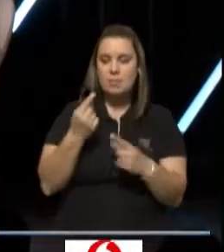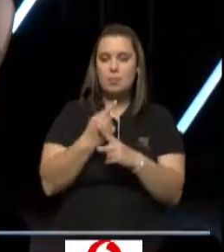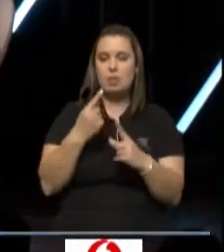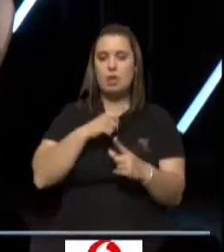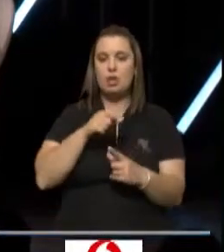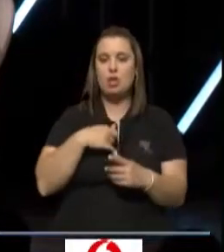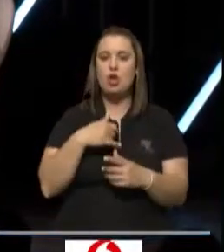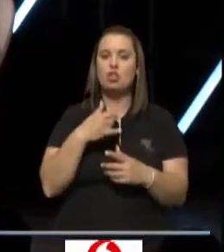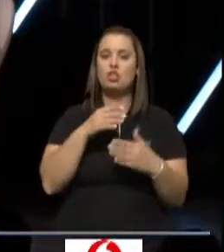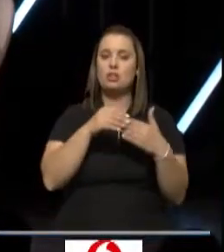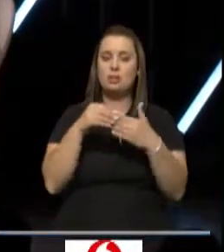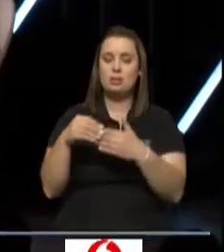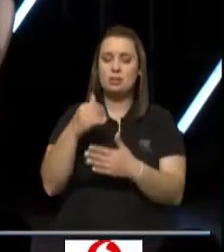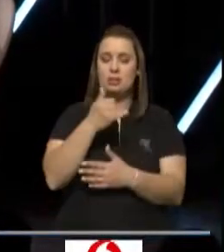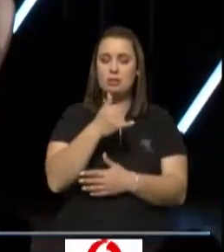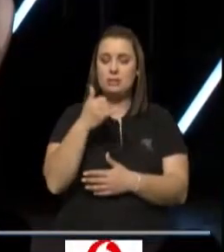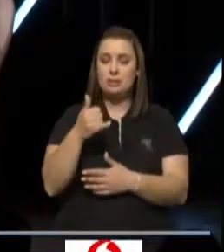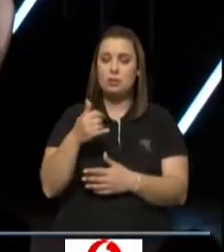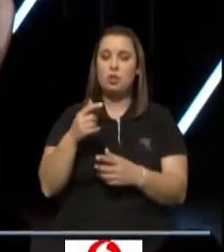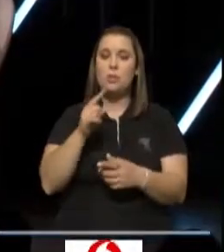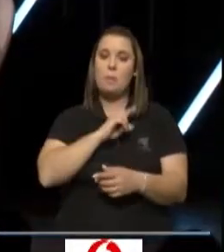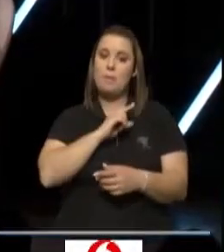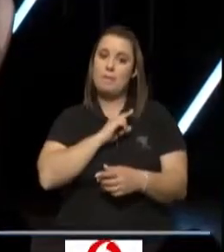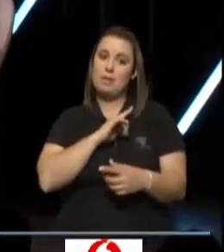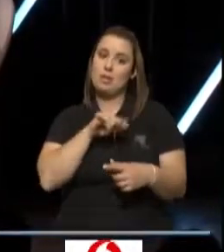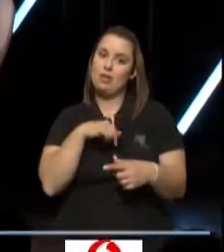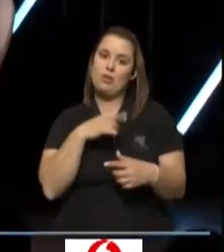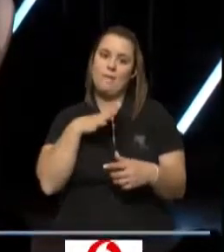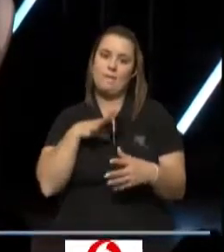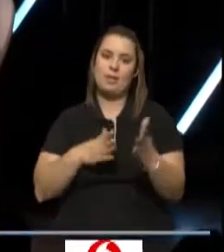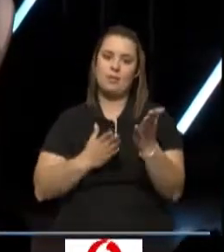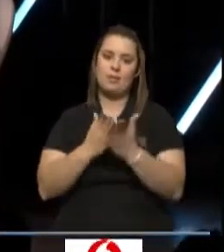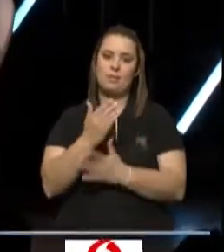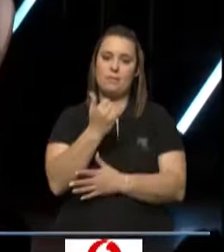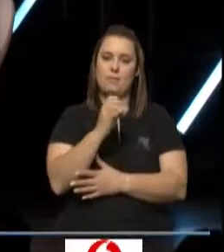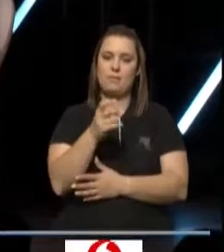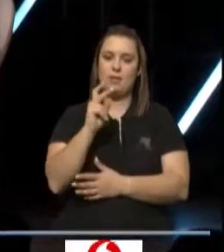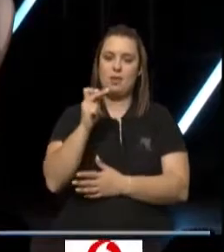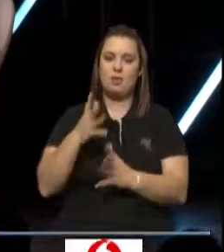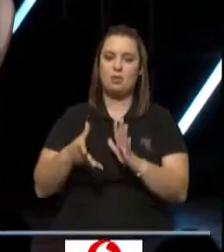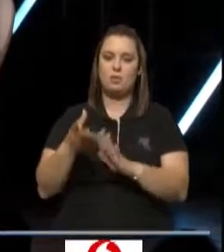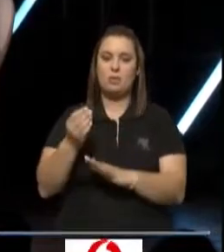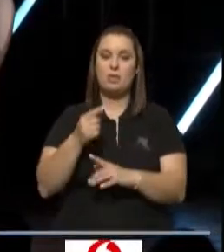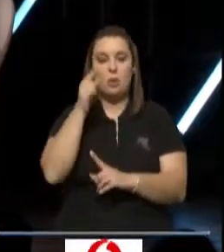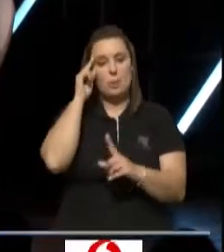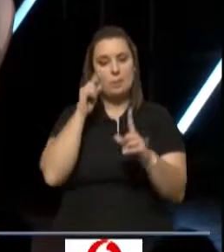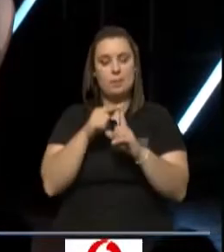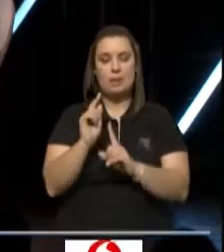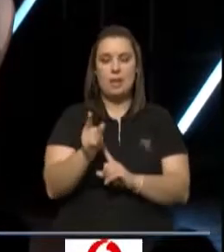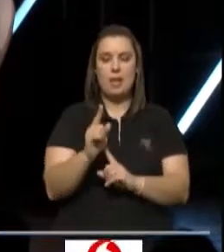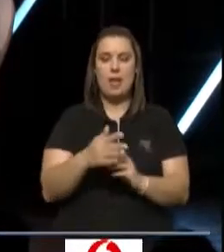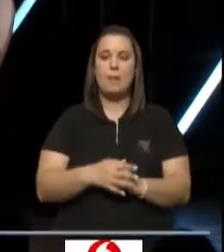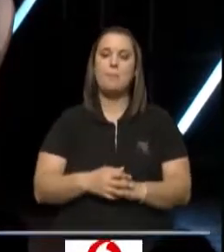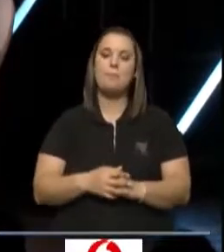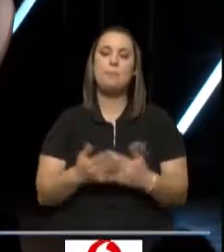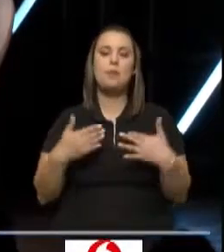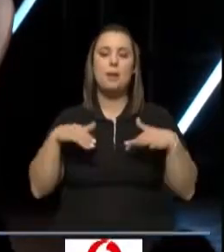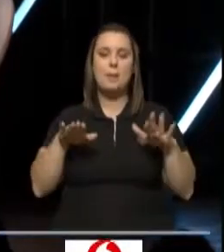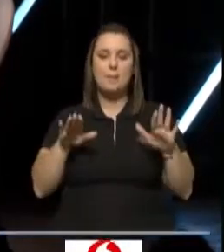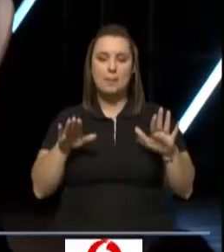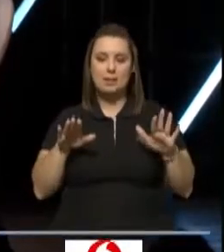status quo, because we've been leaders for 22 years since privatization, and we want to continue to be for another 20